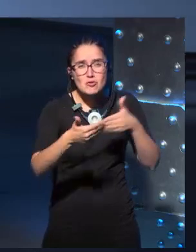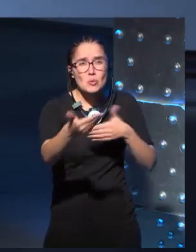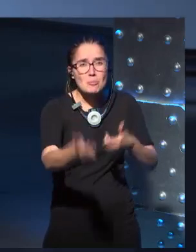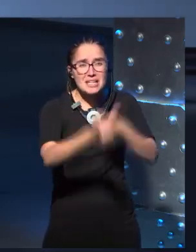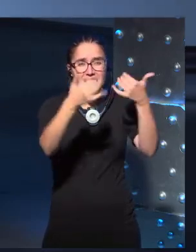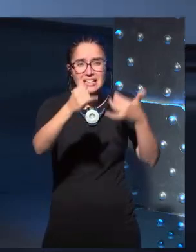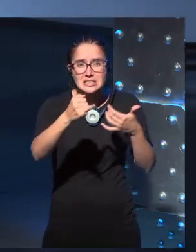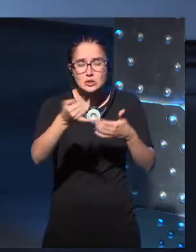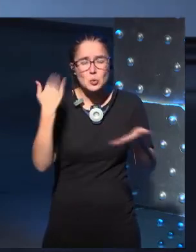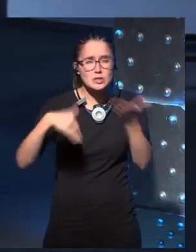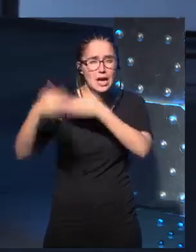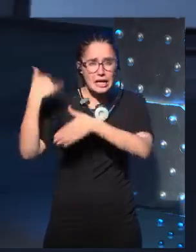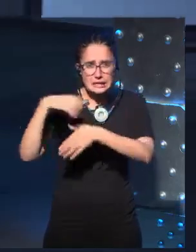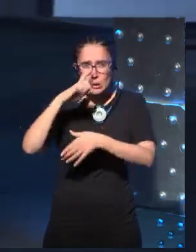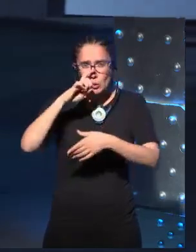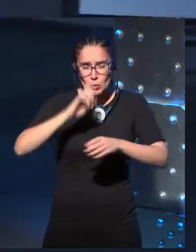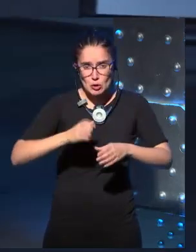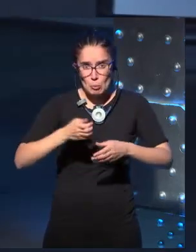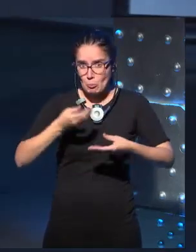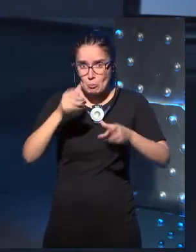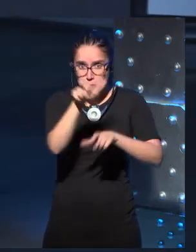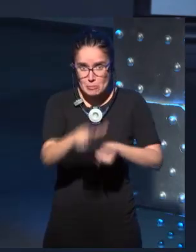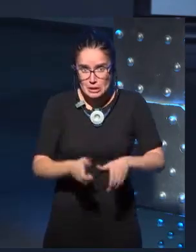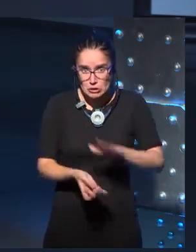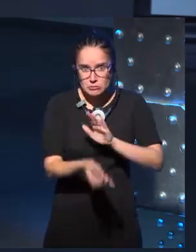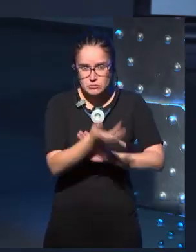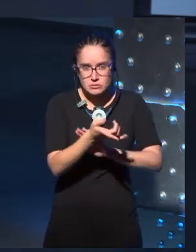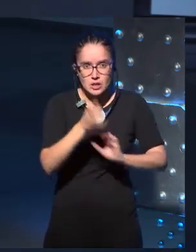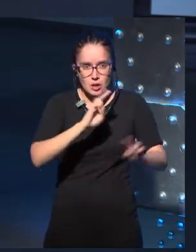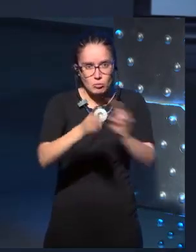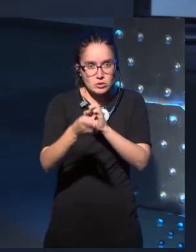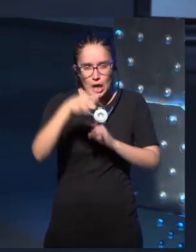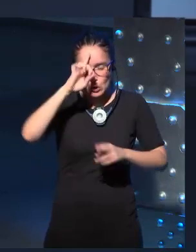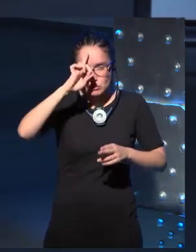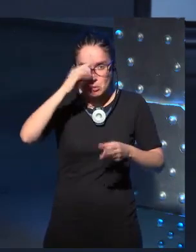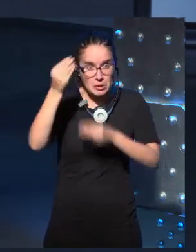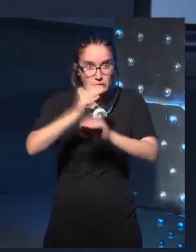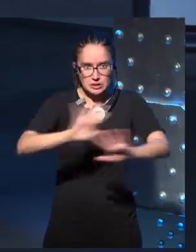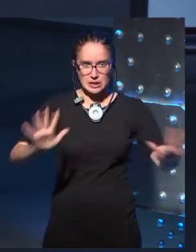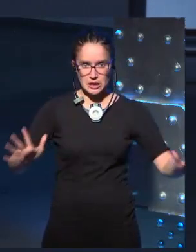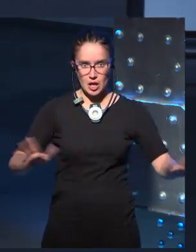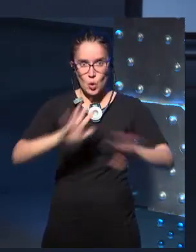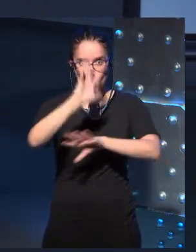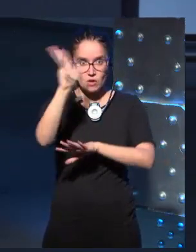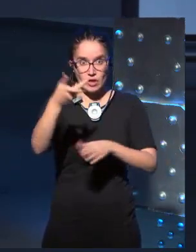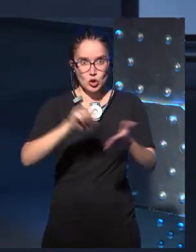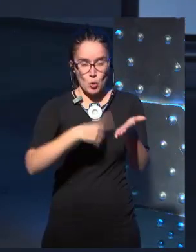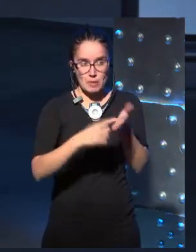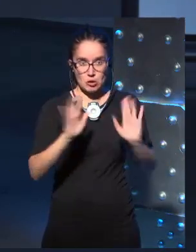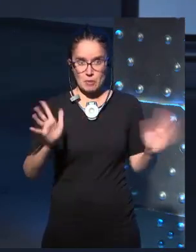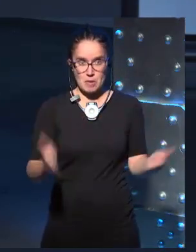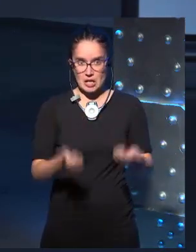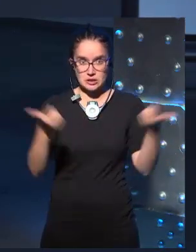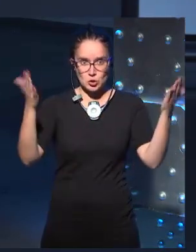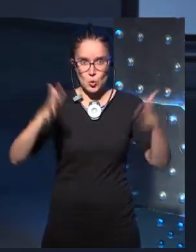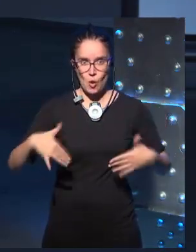of humankind, did not know the answer. They thought that was it. That's the whole universe. But we built